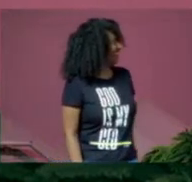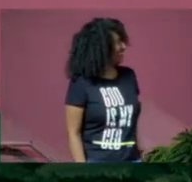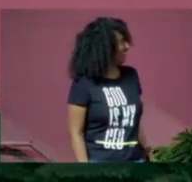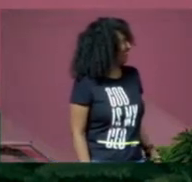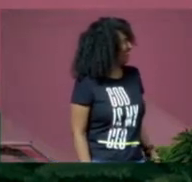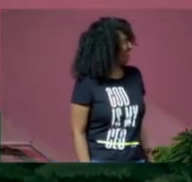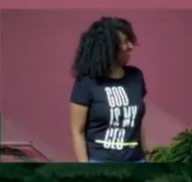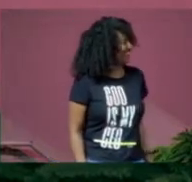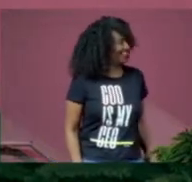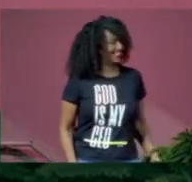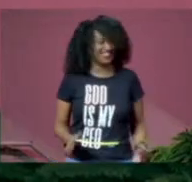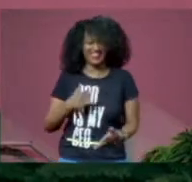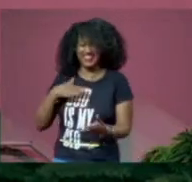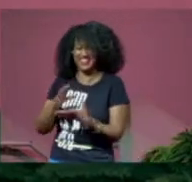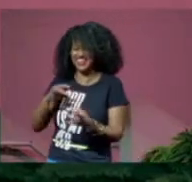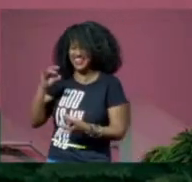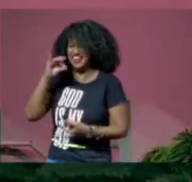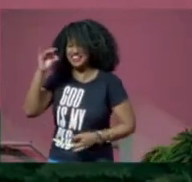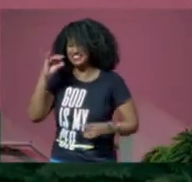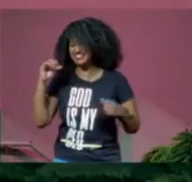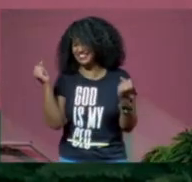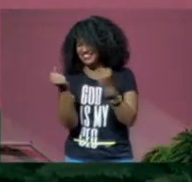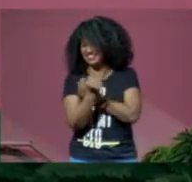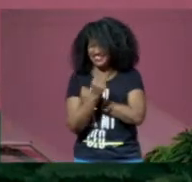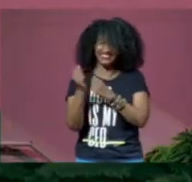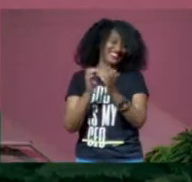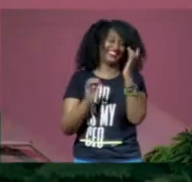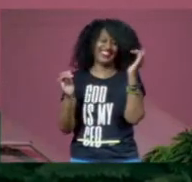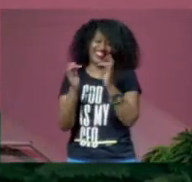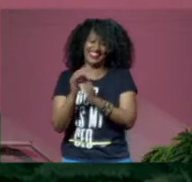loves Jesus.